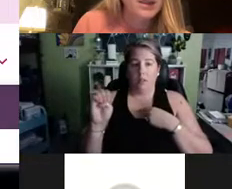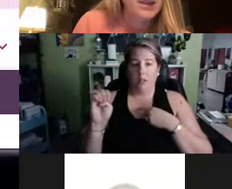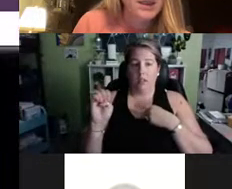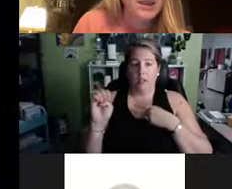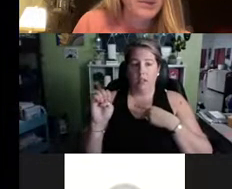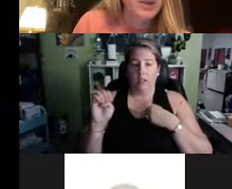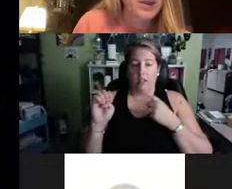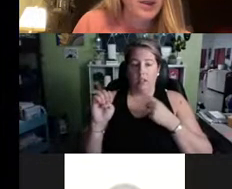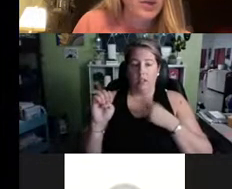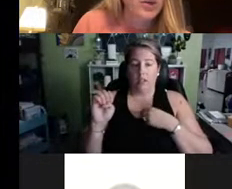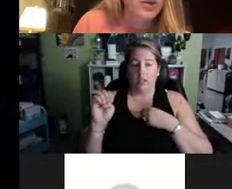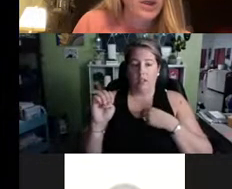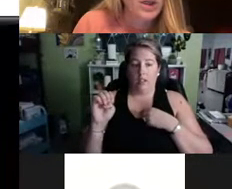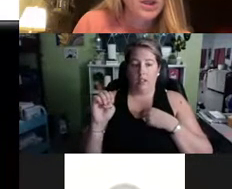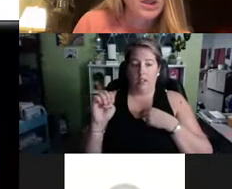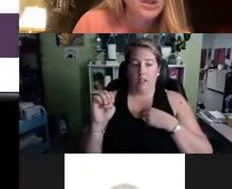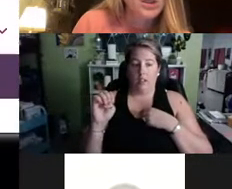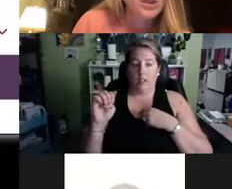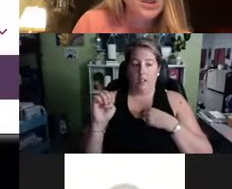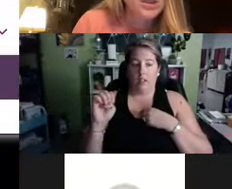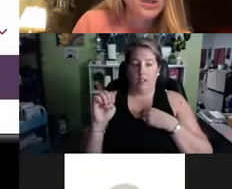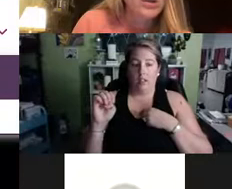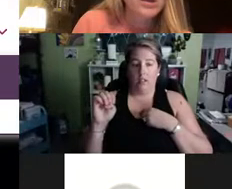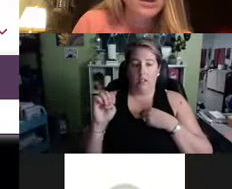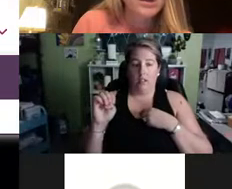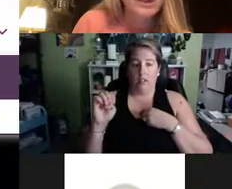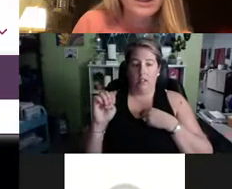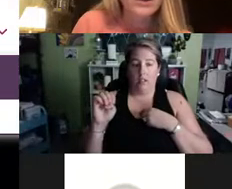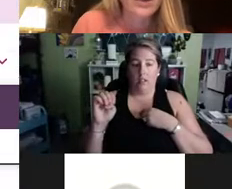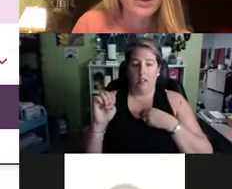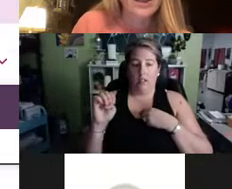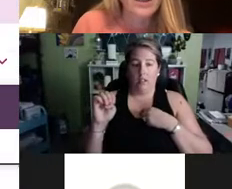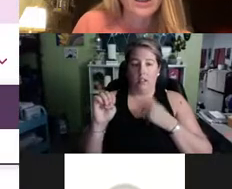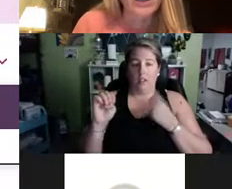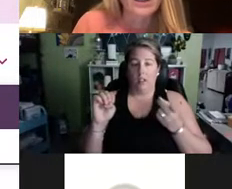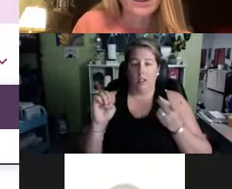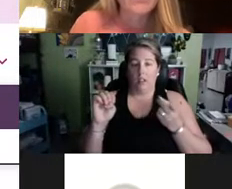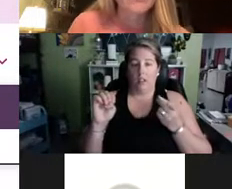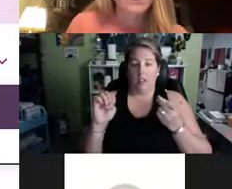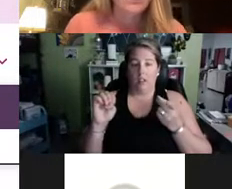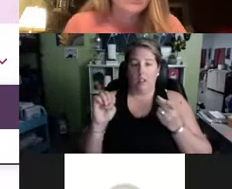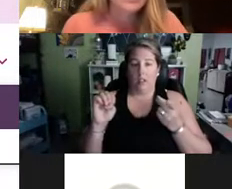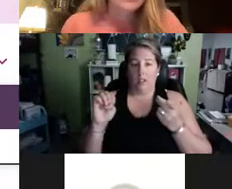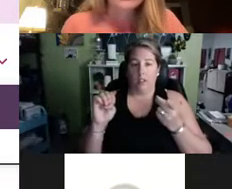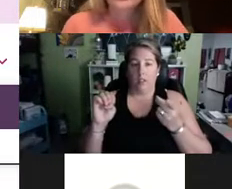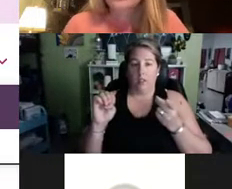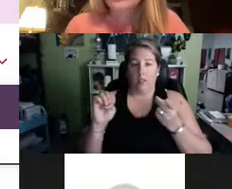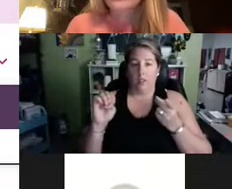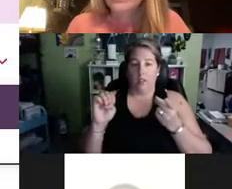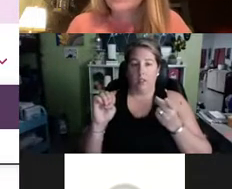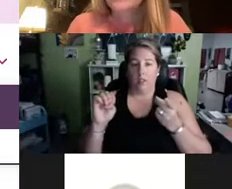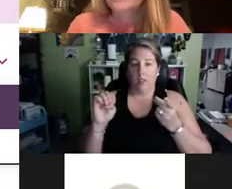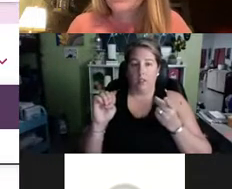And let's say I'm going to go to, okay, so I know that I want Allison's